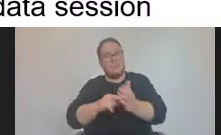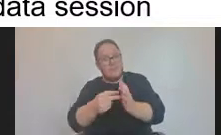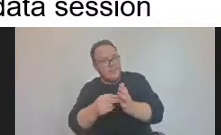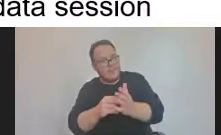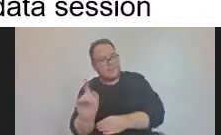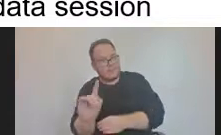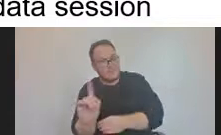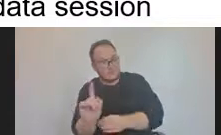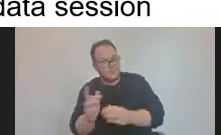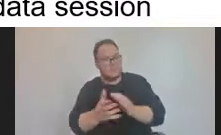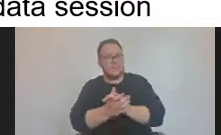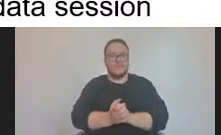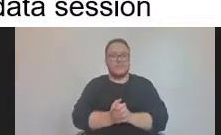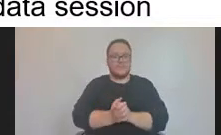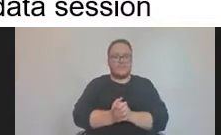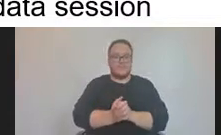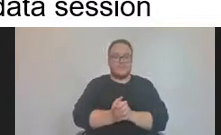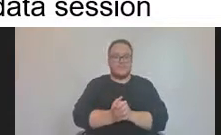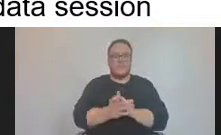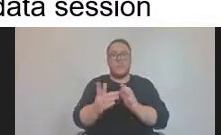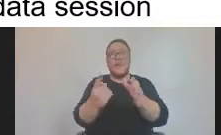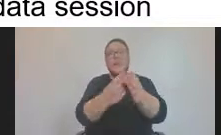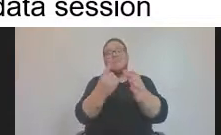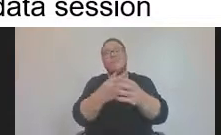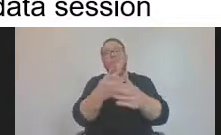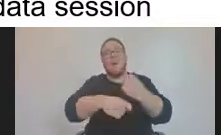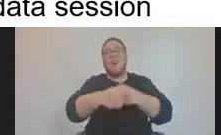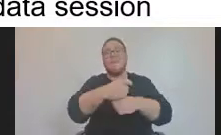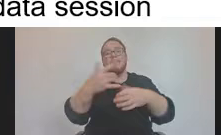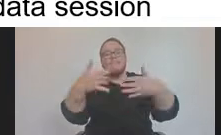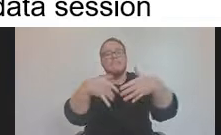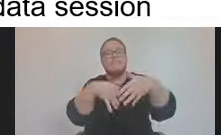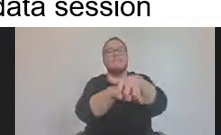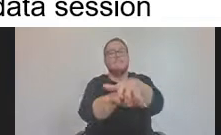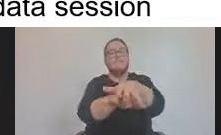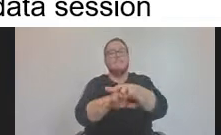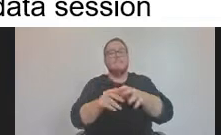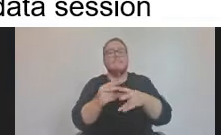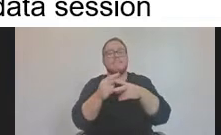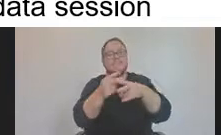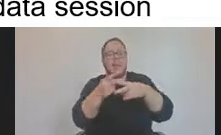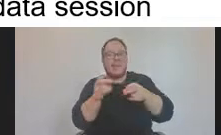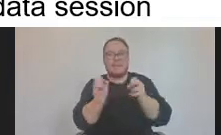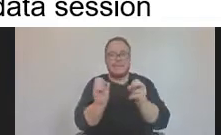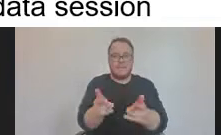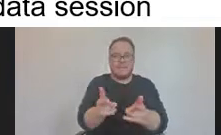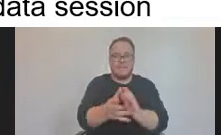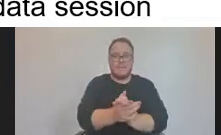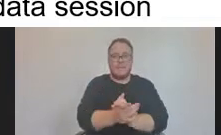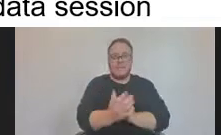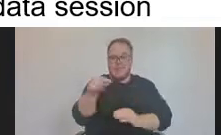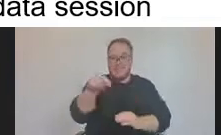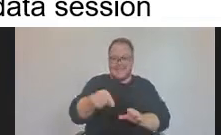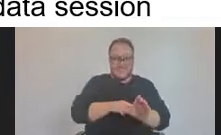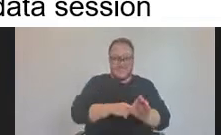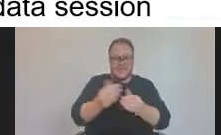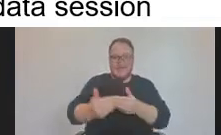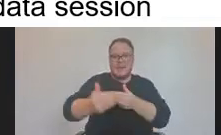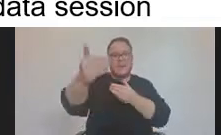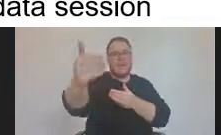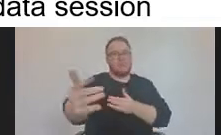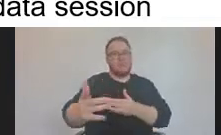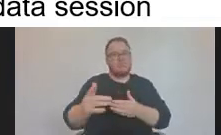April 2022. We've got a significant year ahead of us of transition. So Together We're